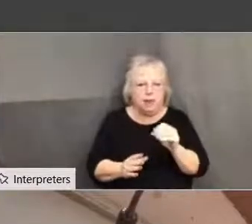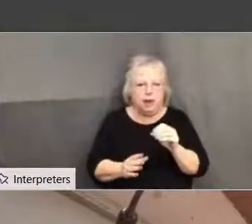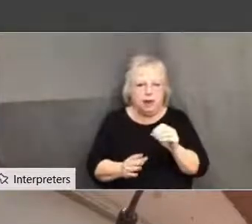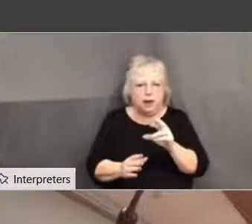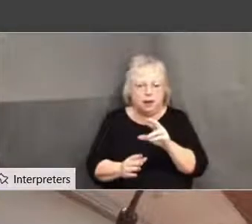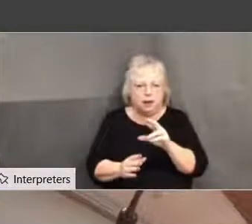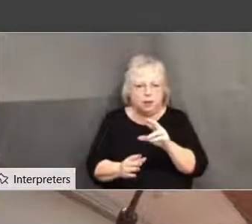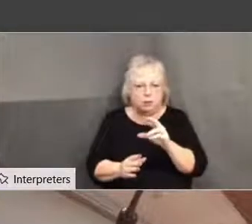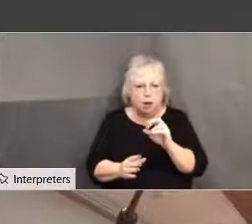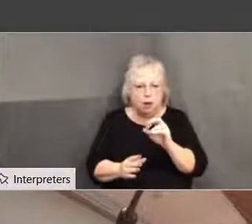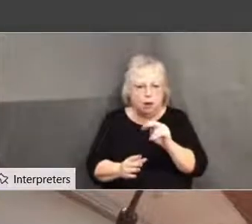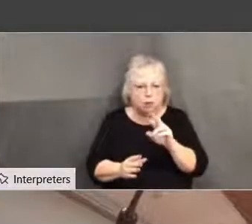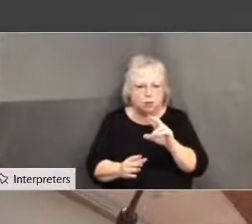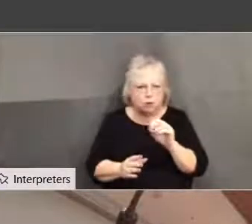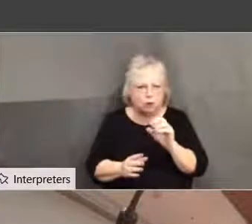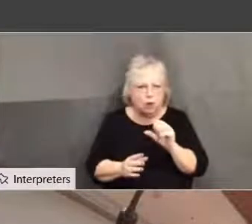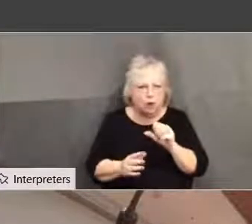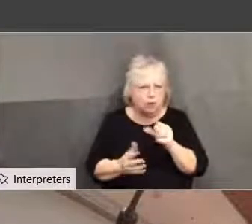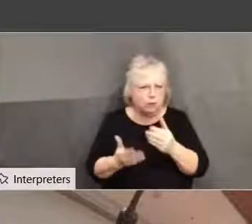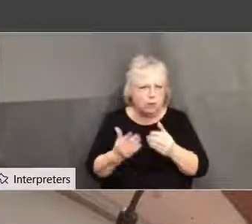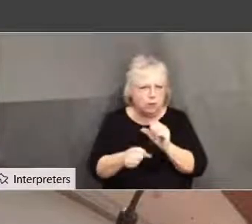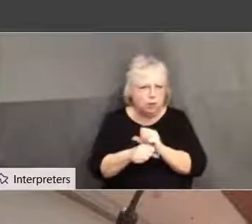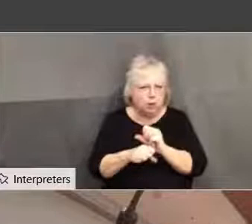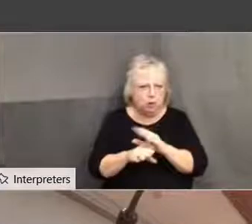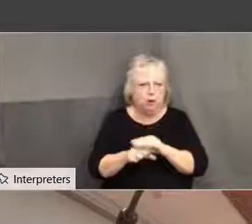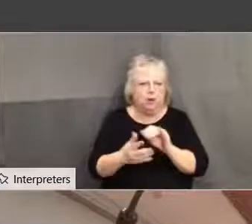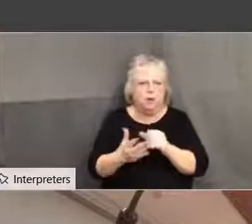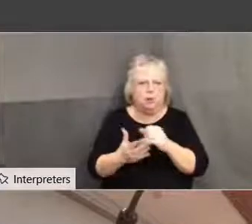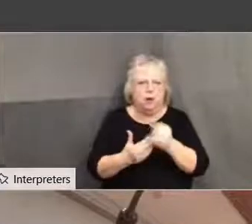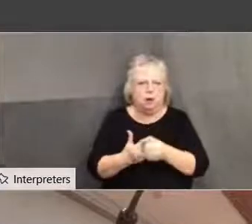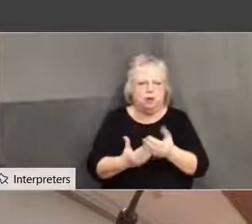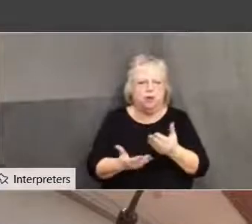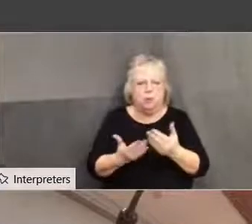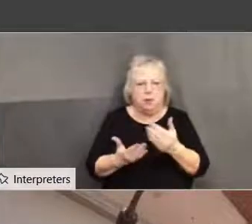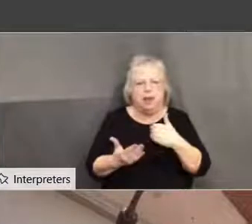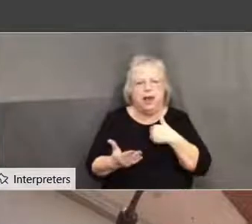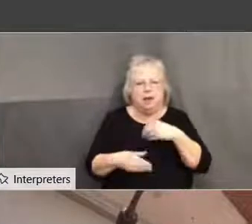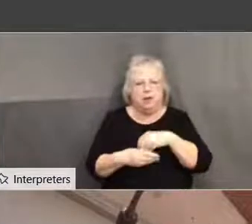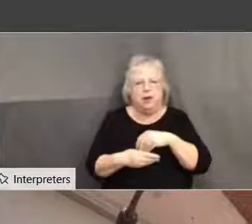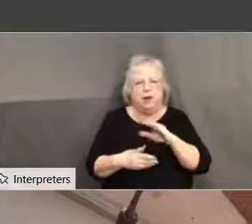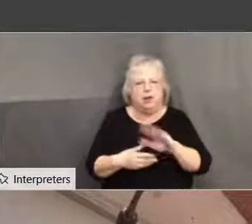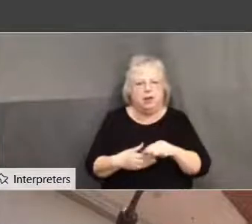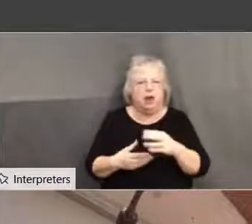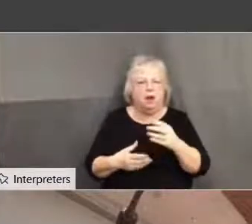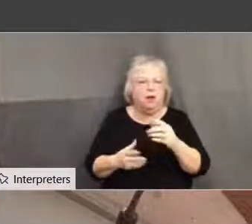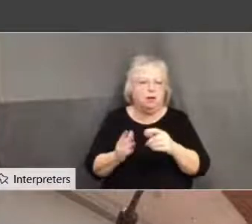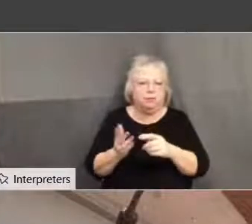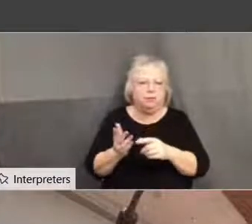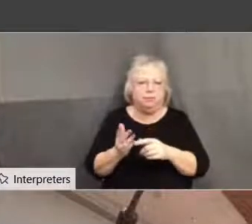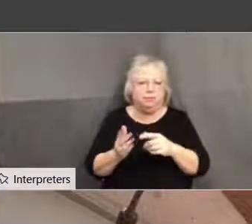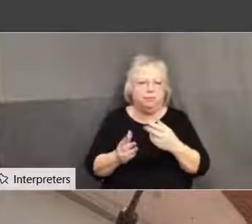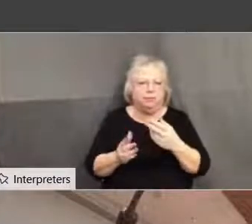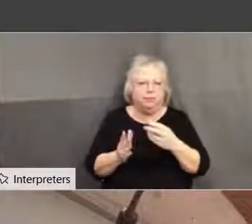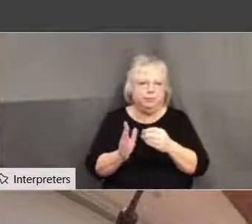Leland worked on that project, so they may have that in their archives. It's been a few years